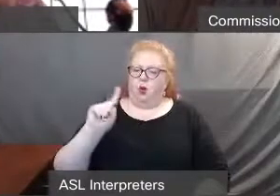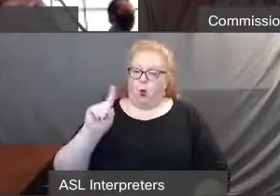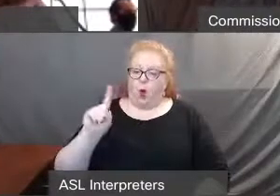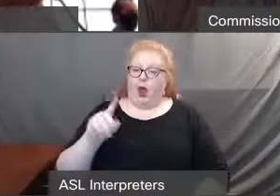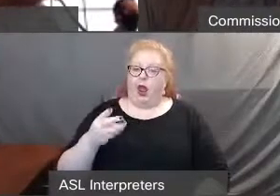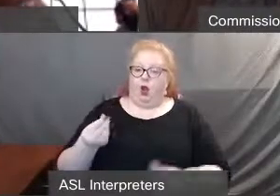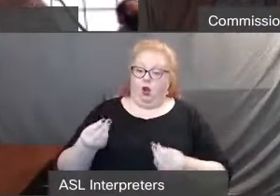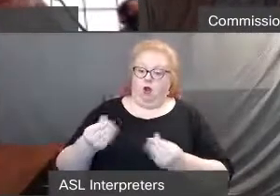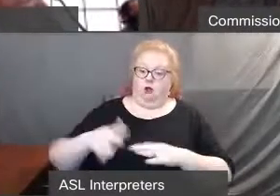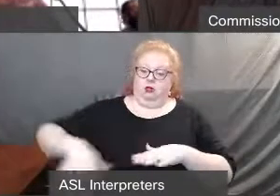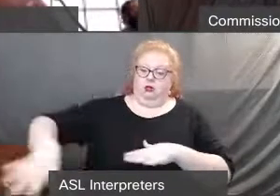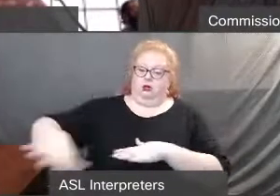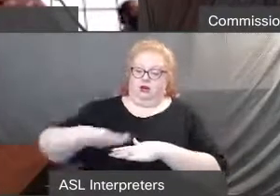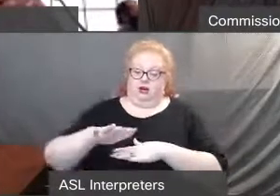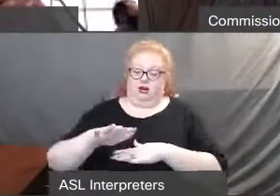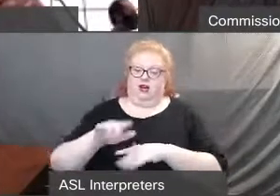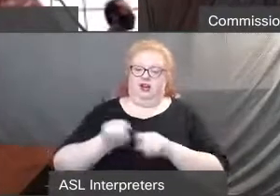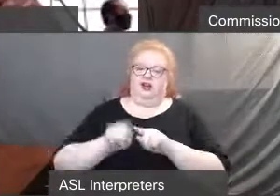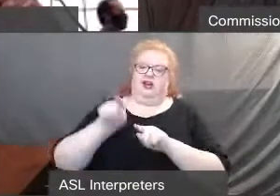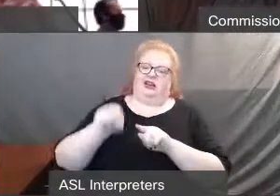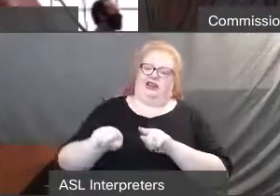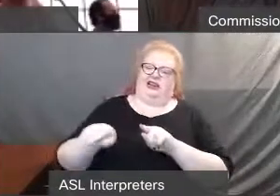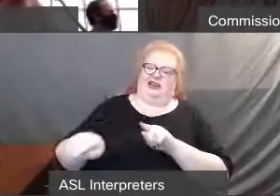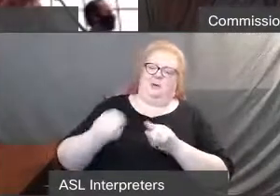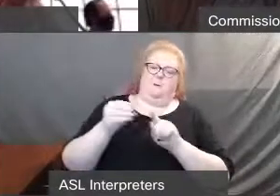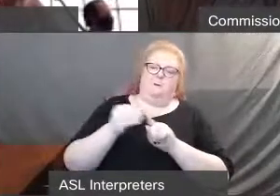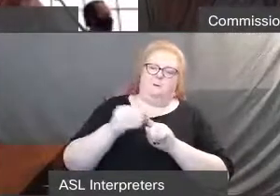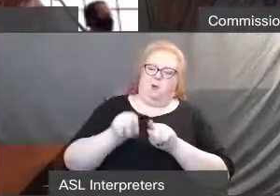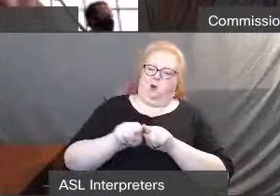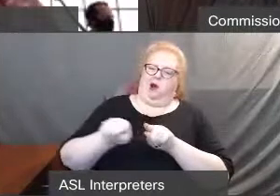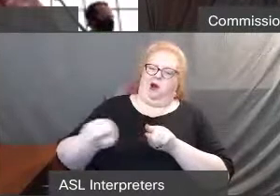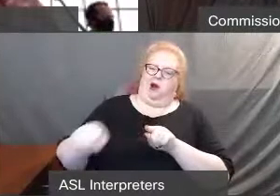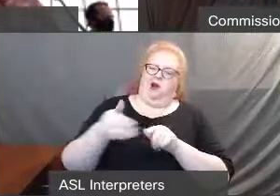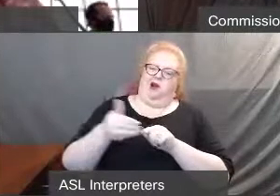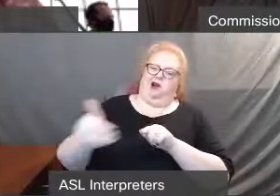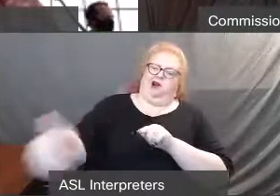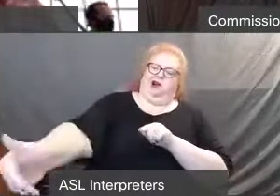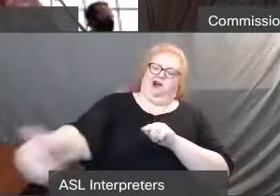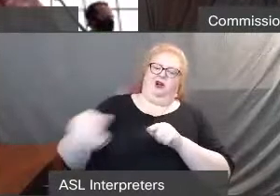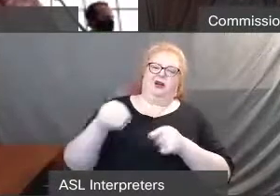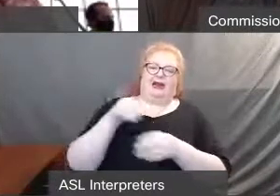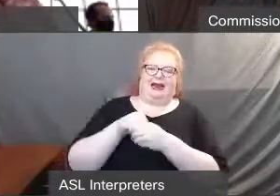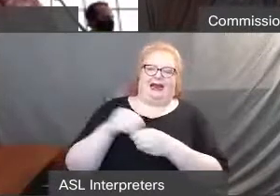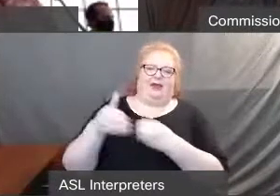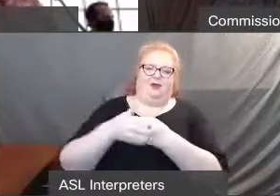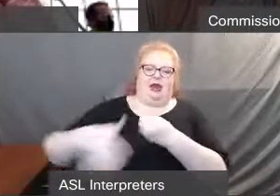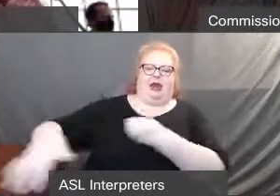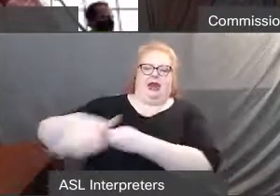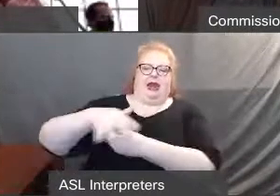is even further off of Cantrell Road and almost directly back into the neighborhood.